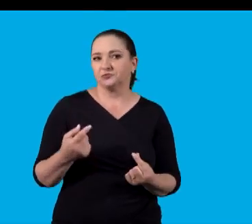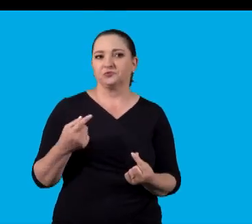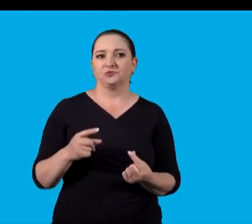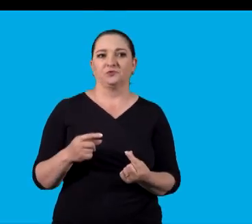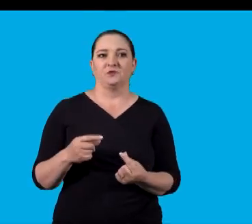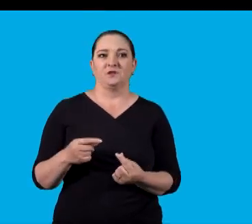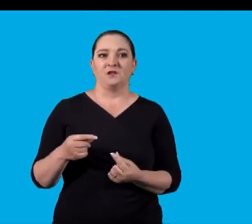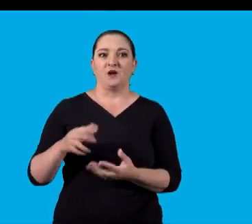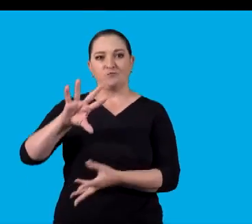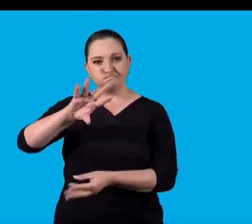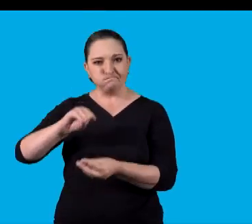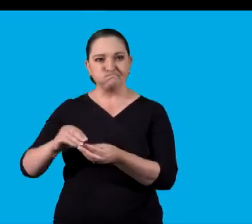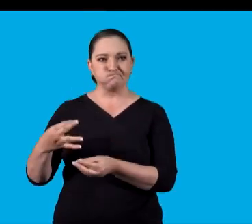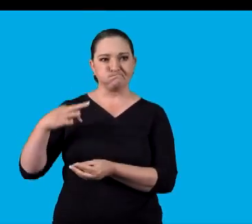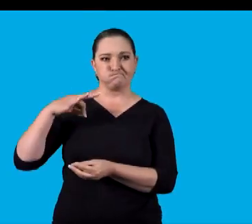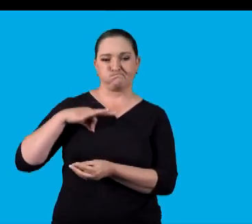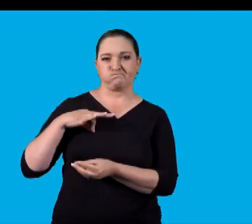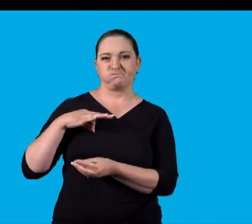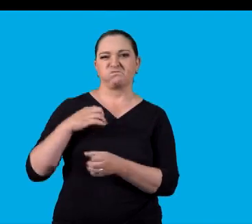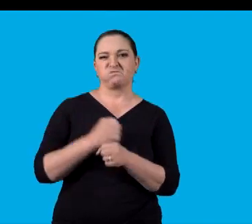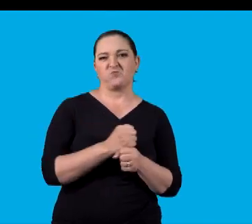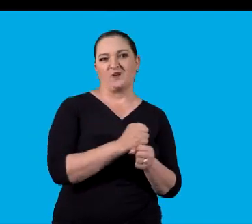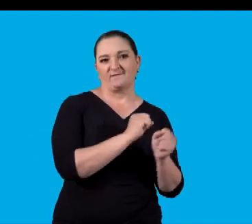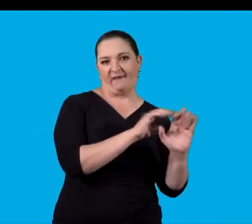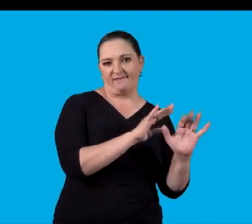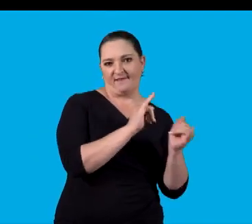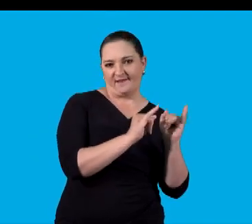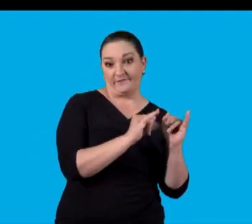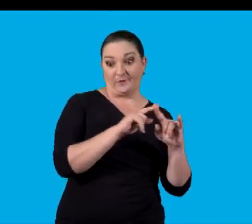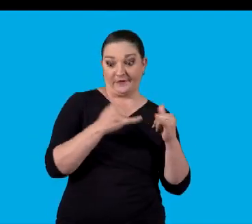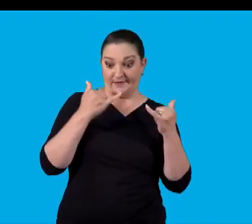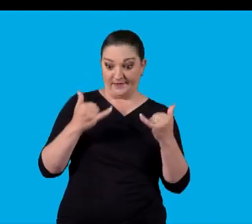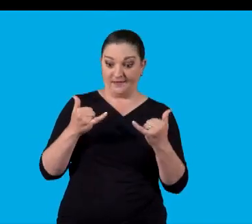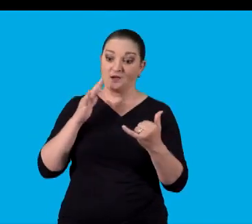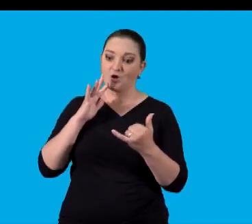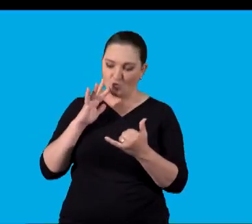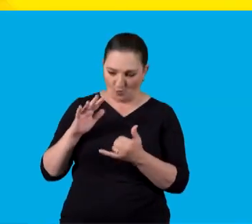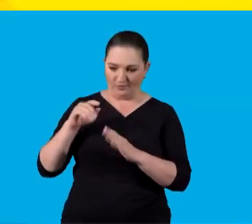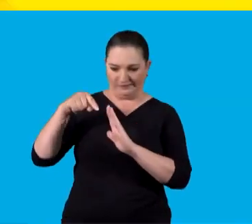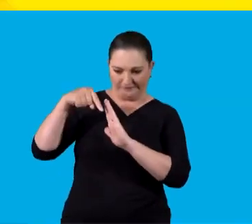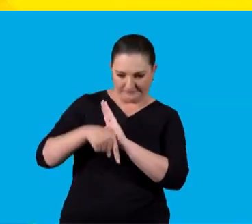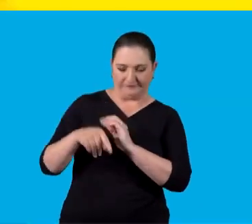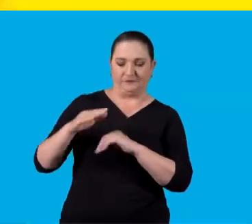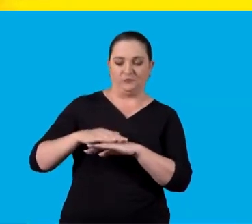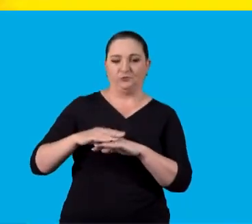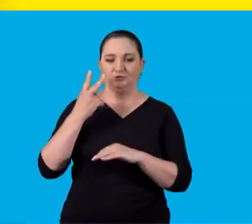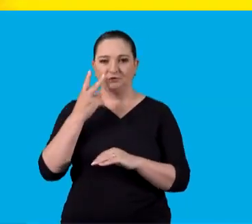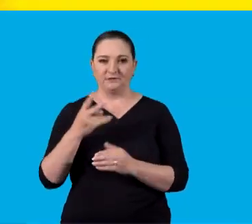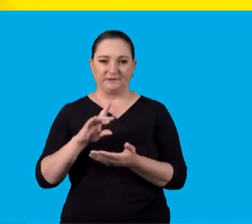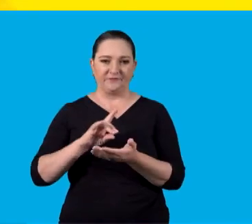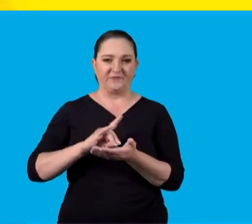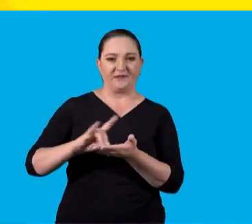of comprehensive income in grade 10 and 11, and in grade 12 we're going to be taking some of the information from there as we prepare our cash